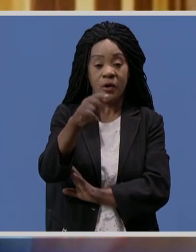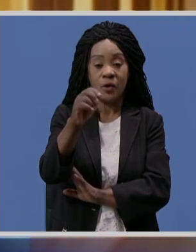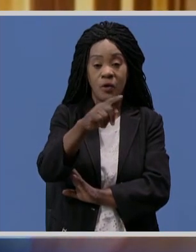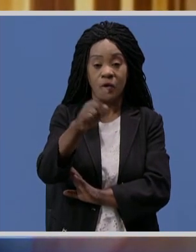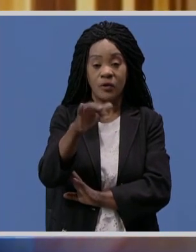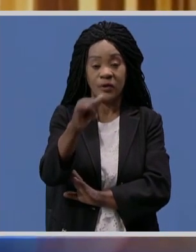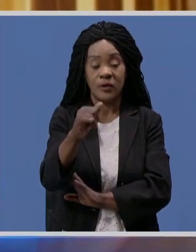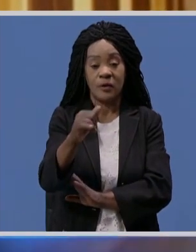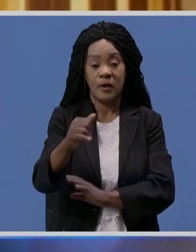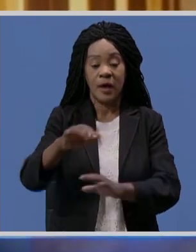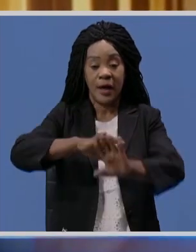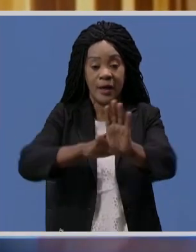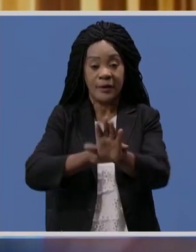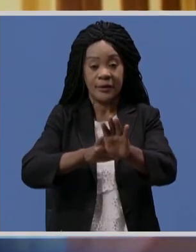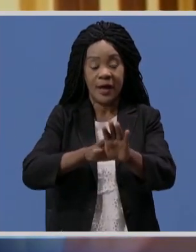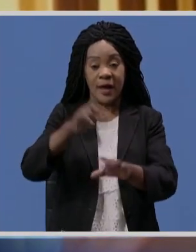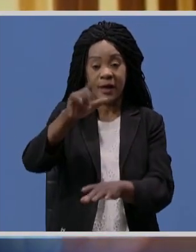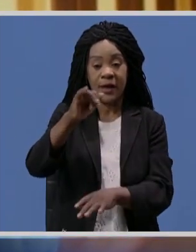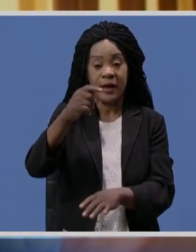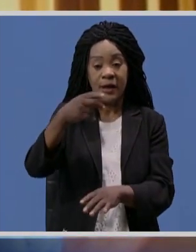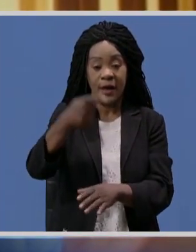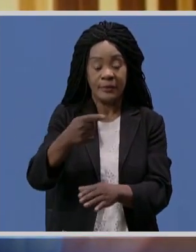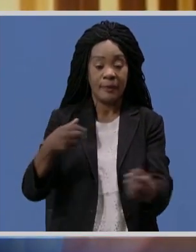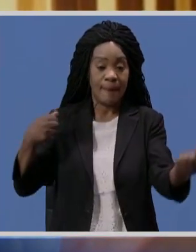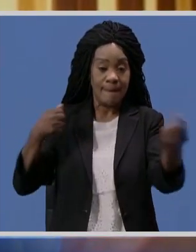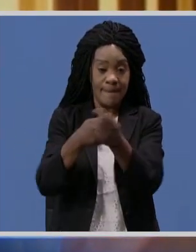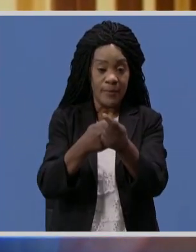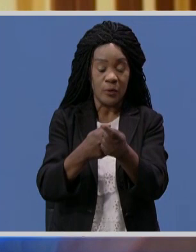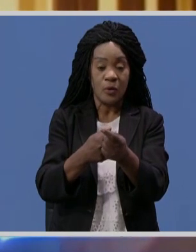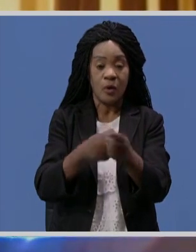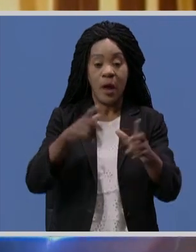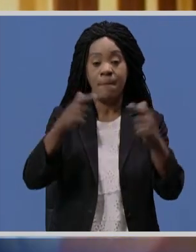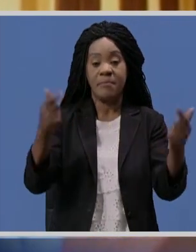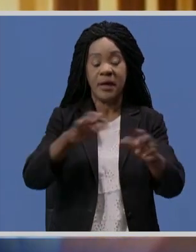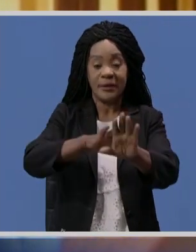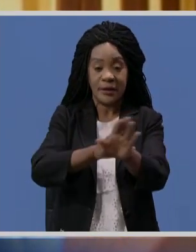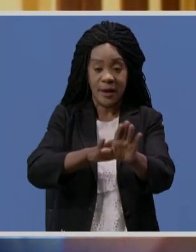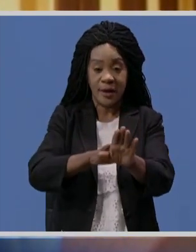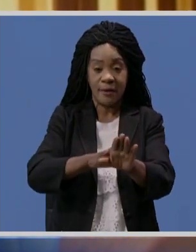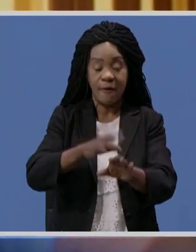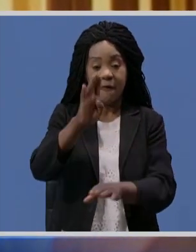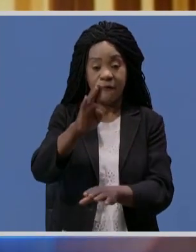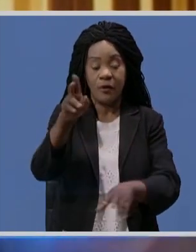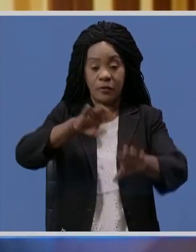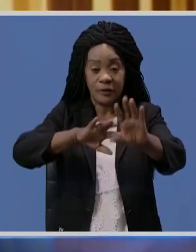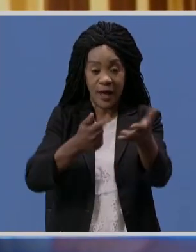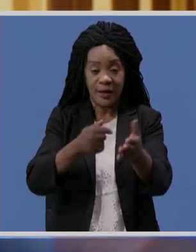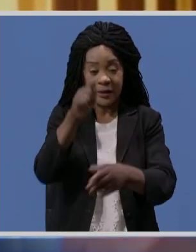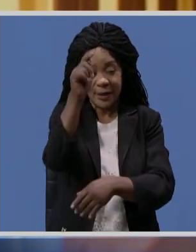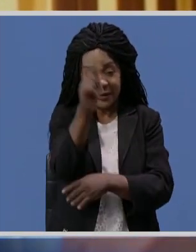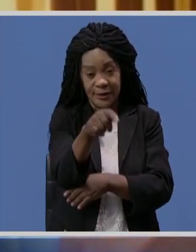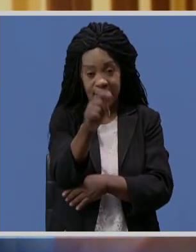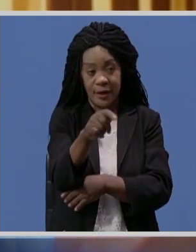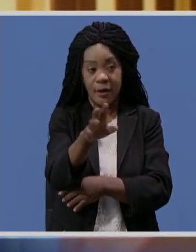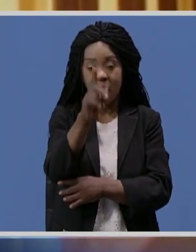hit into the big truck. People got injured. Four died on the spot.